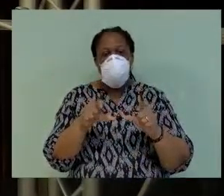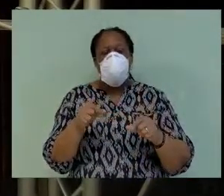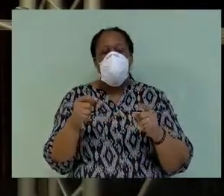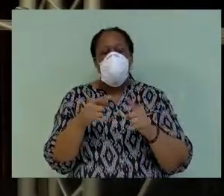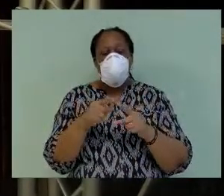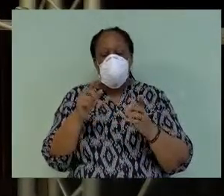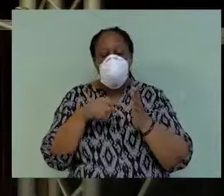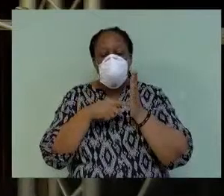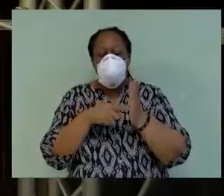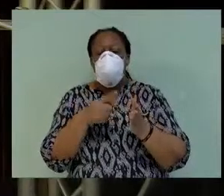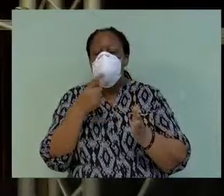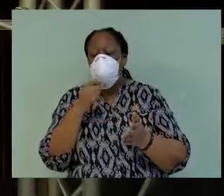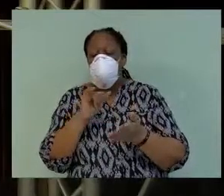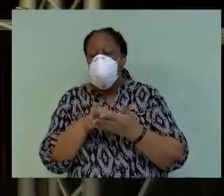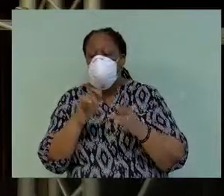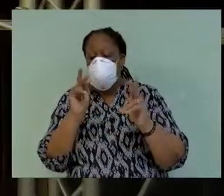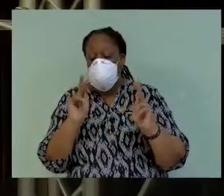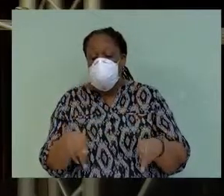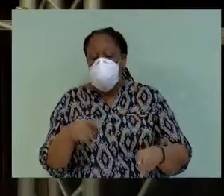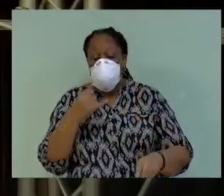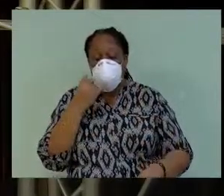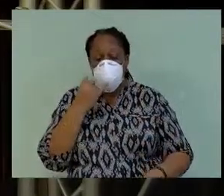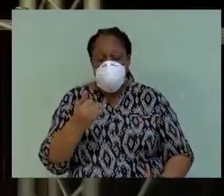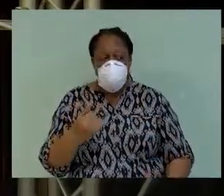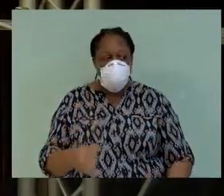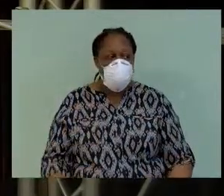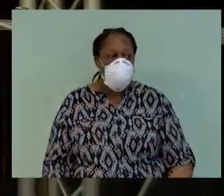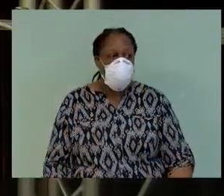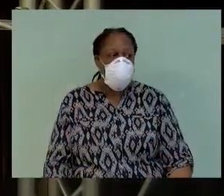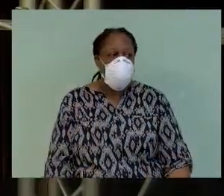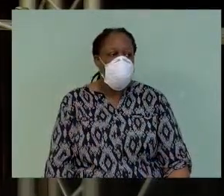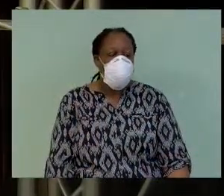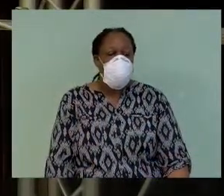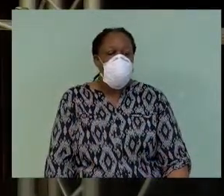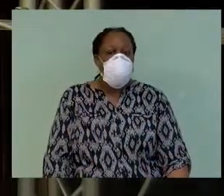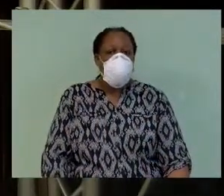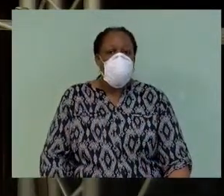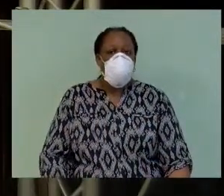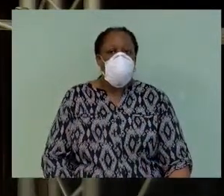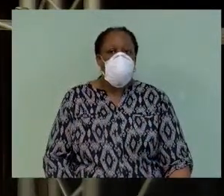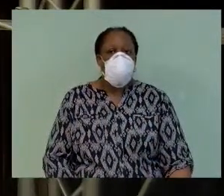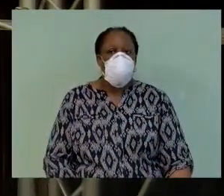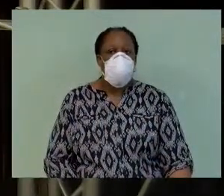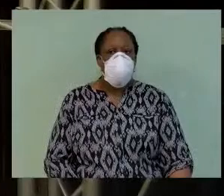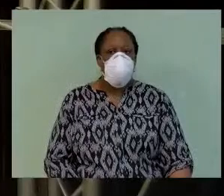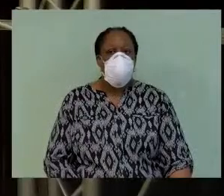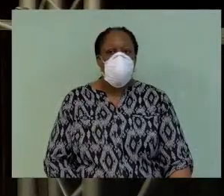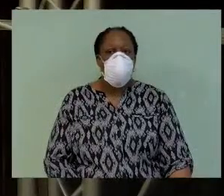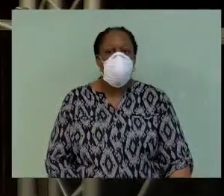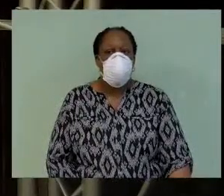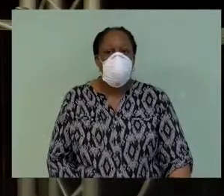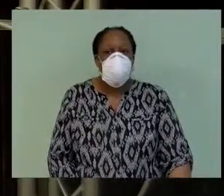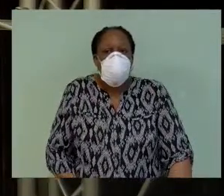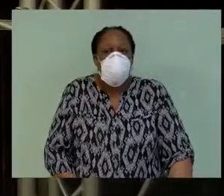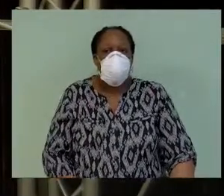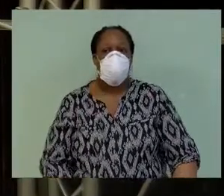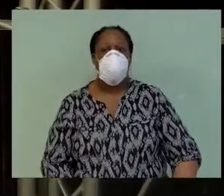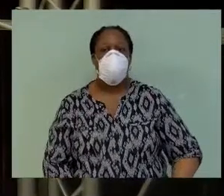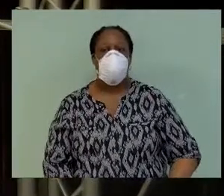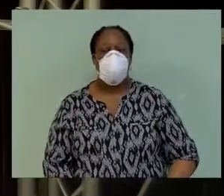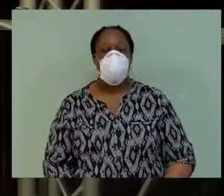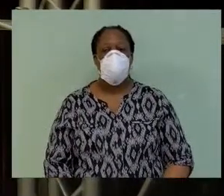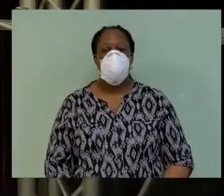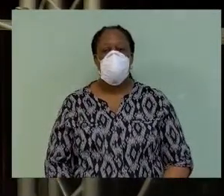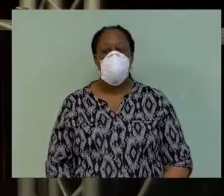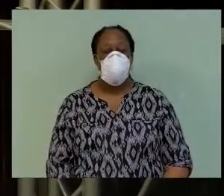that they are aware of the responsibilities of being a surety and the possible penalties. Step 5.